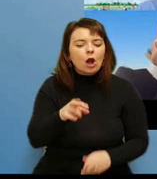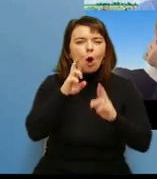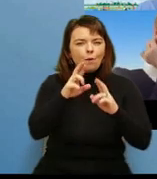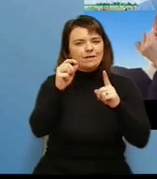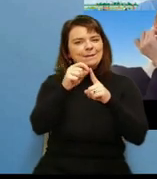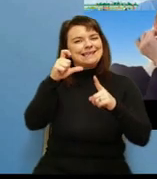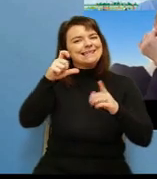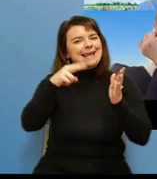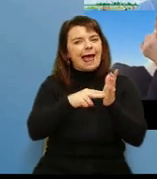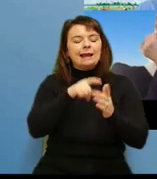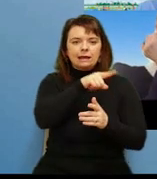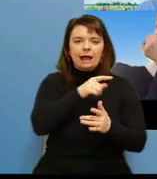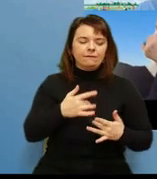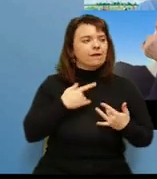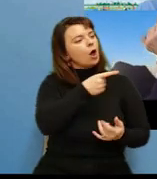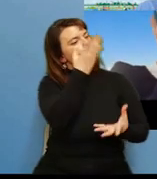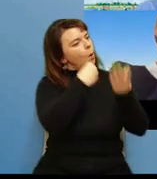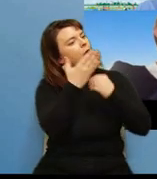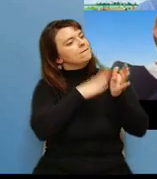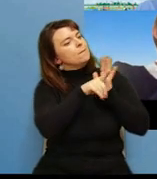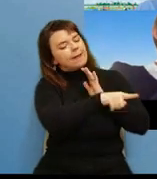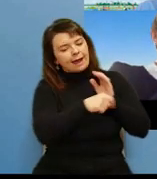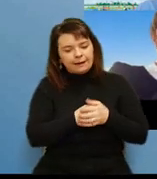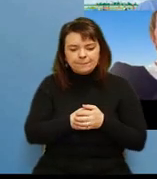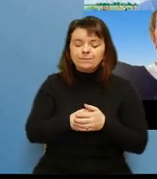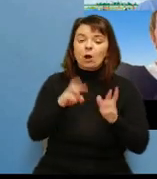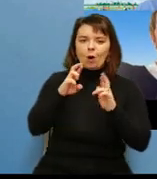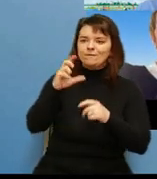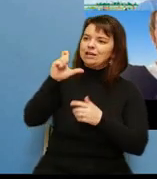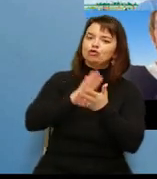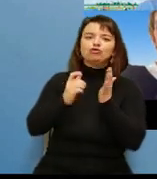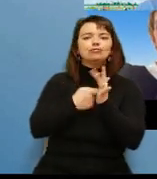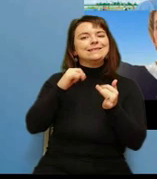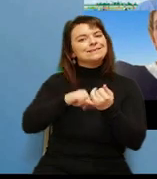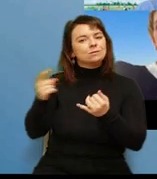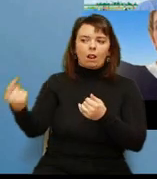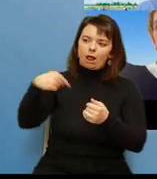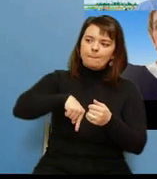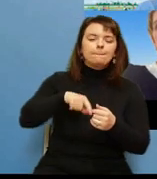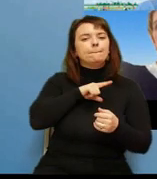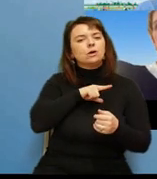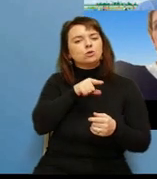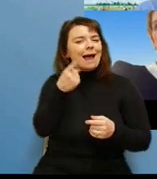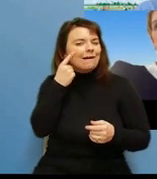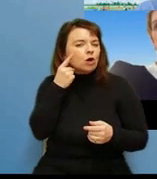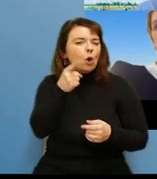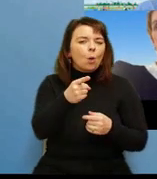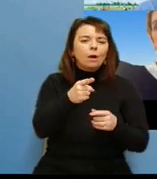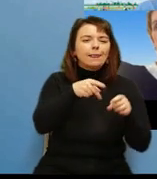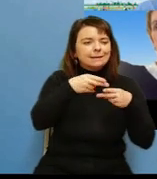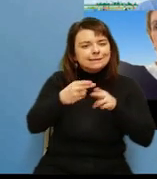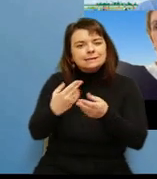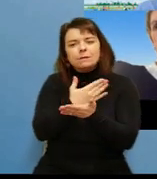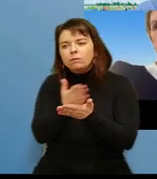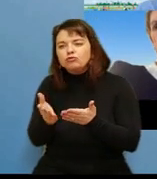and various things. So I think that's really helpful to know that, and hopefully something that the PCNs themselves can embrace. And I know Chris might come in because we're